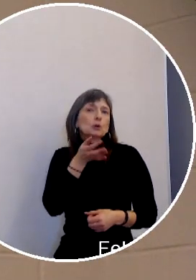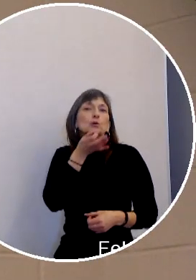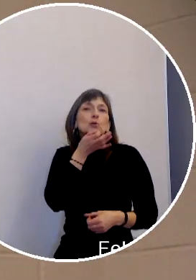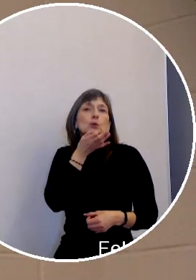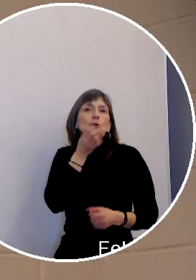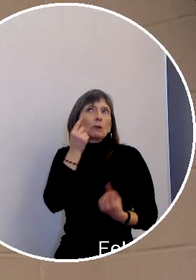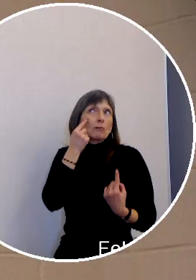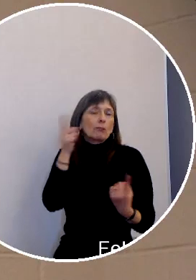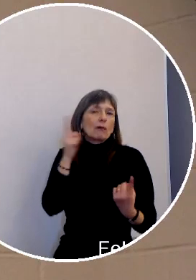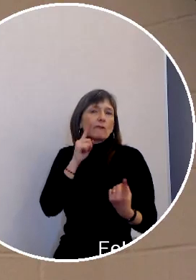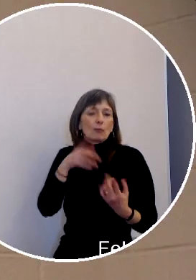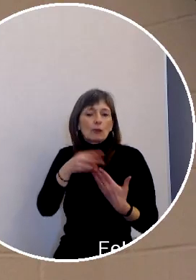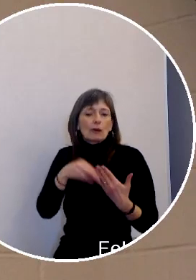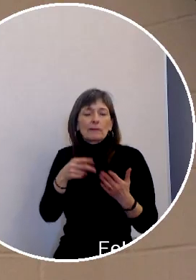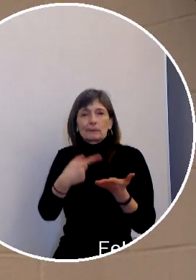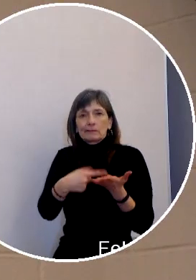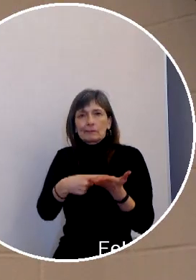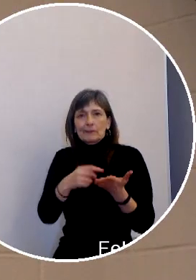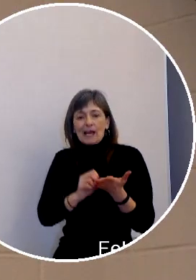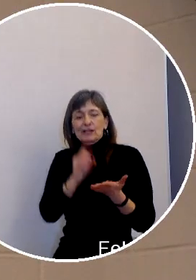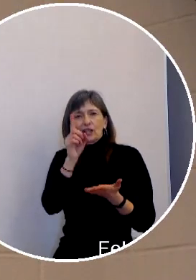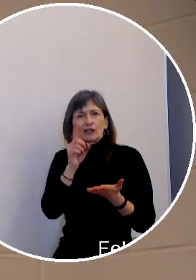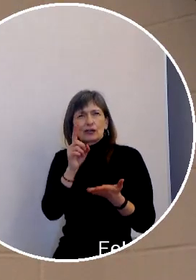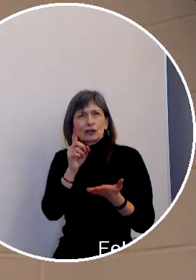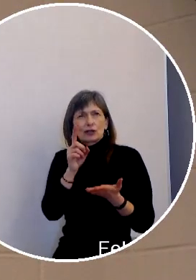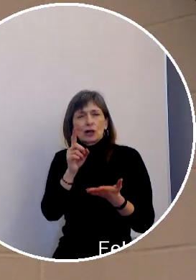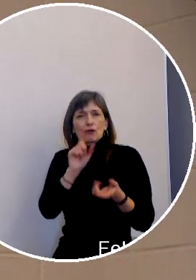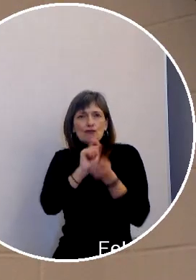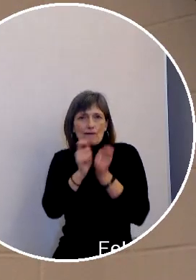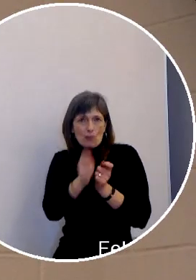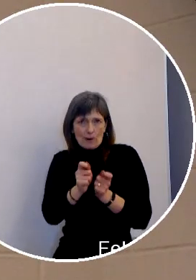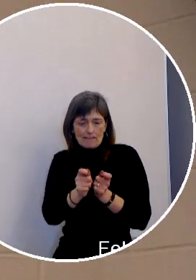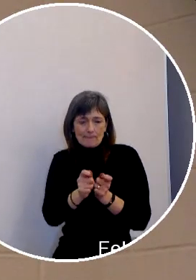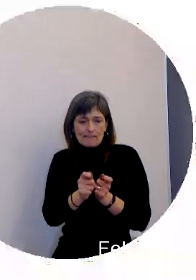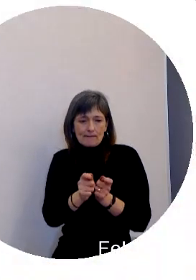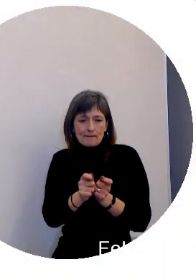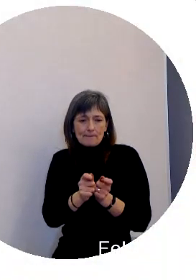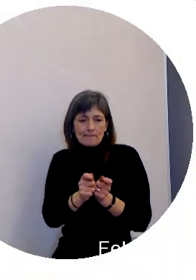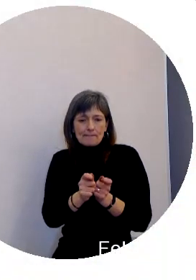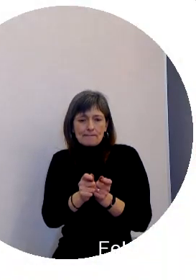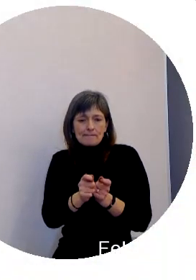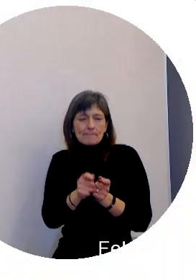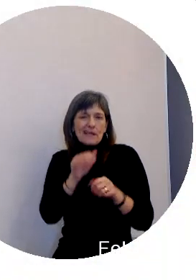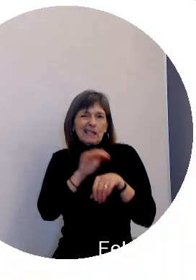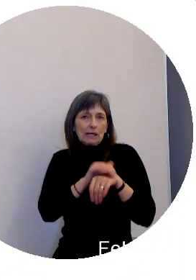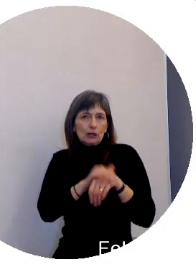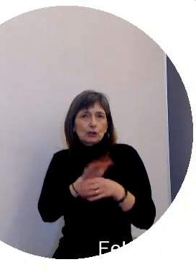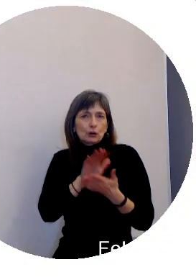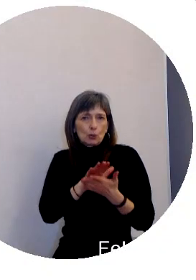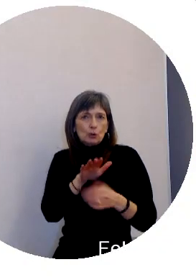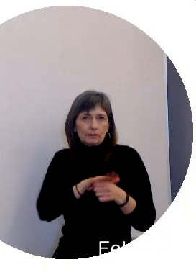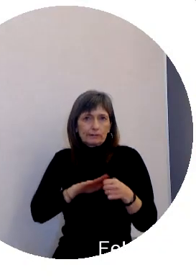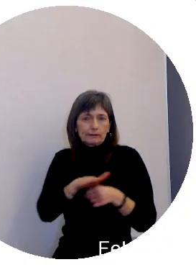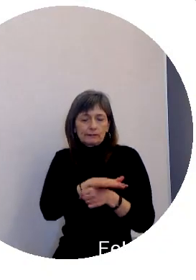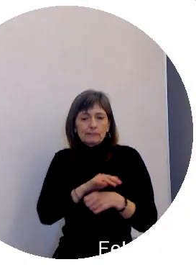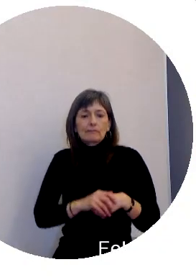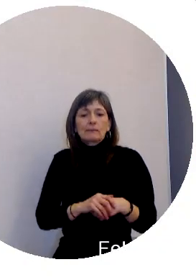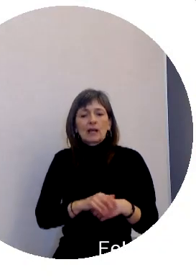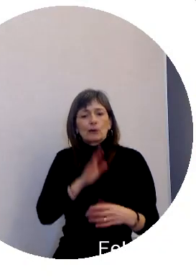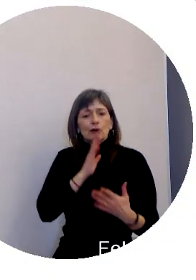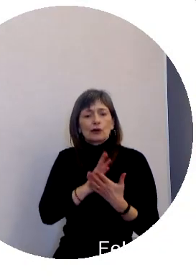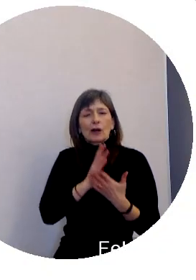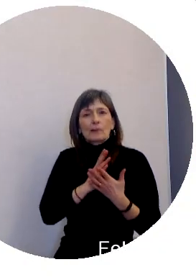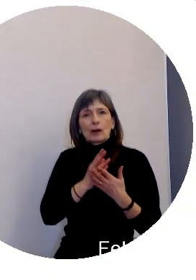our program around educational reform within Newfoundland Labrador English School District on the topic